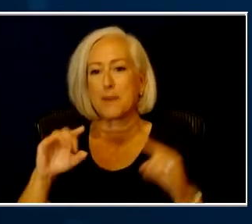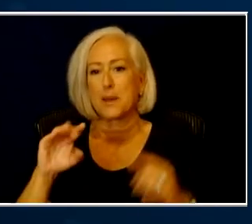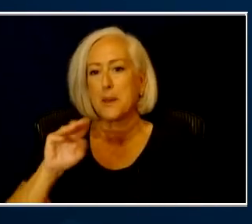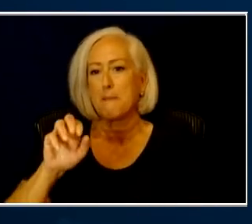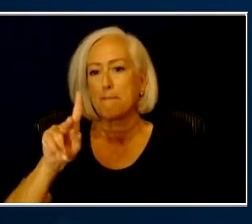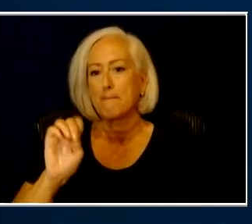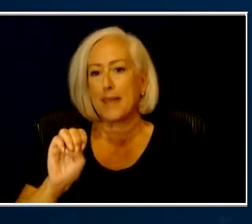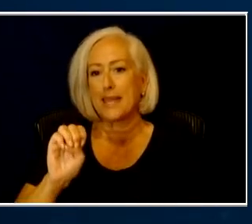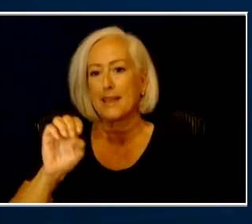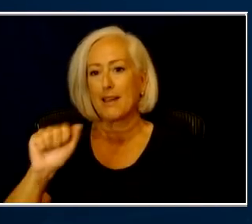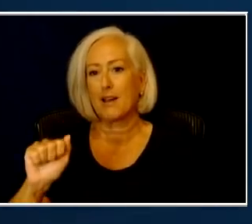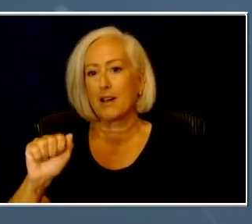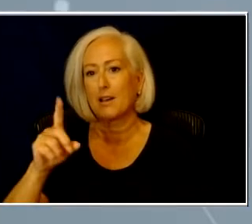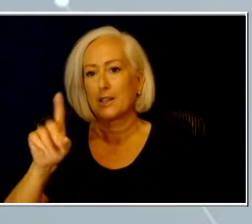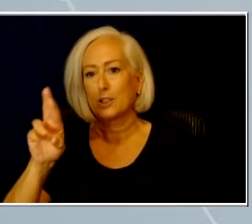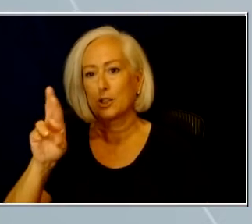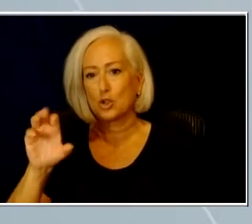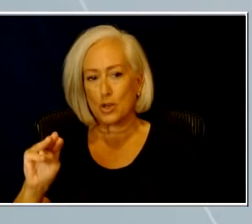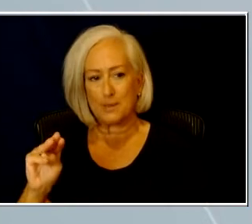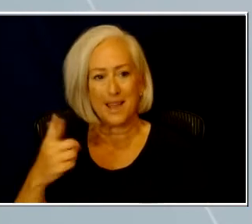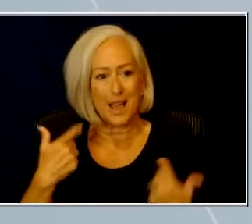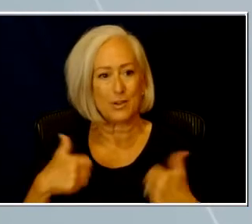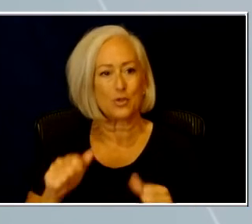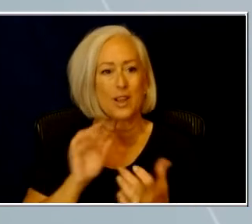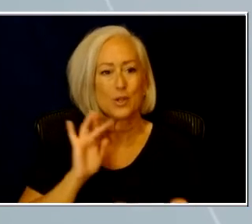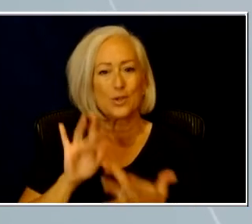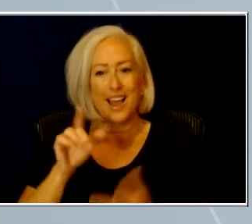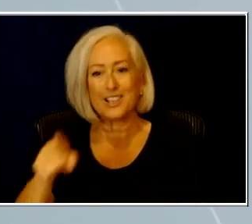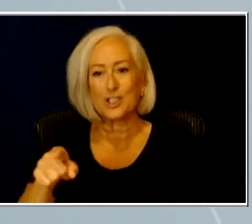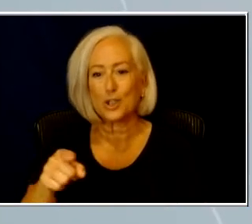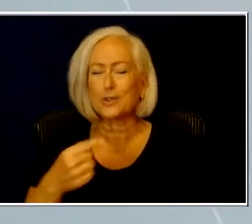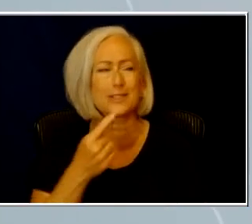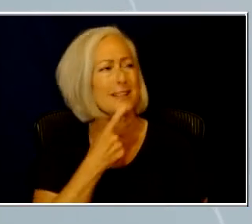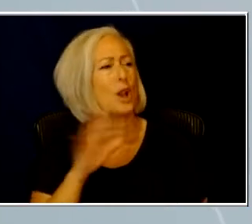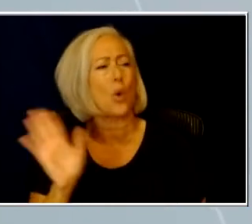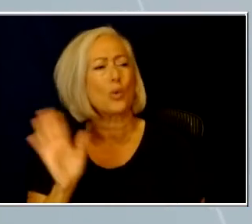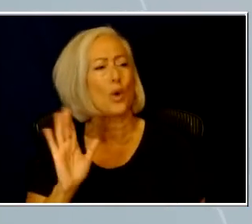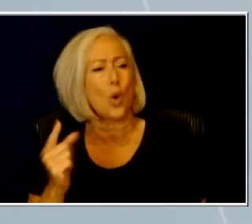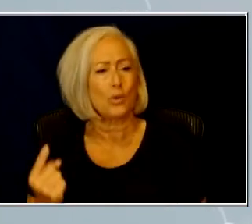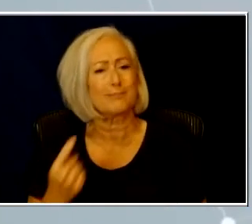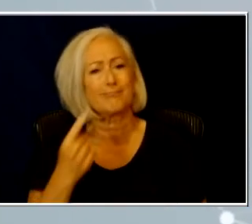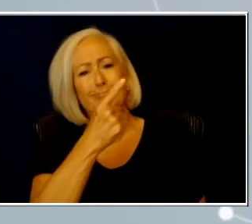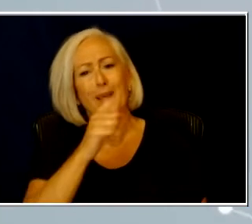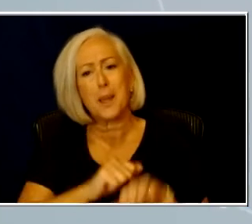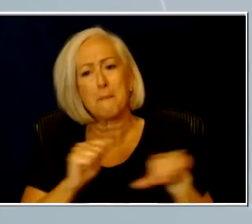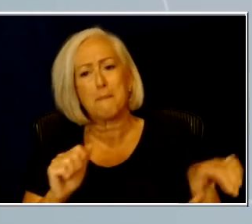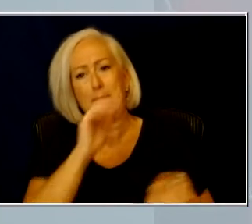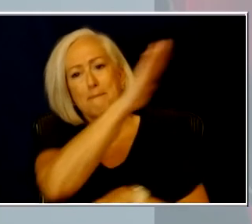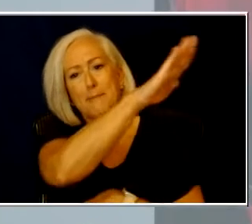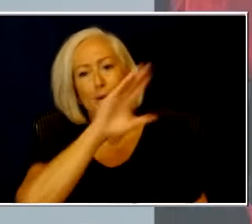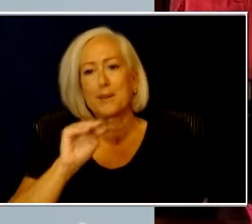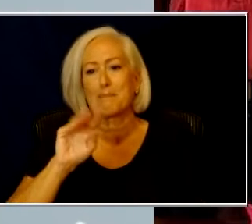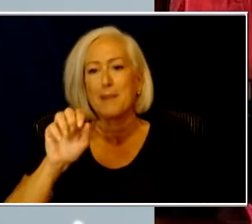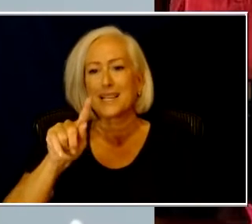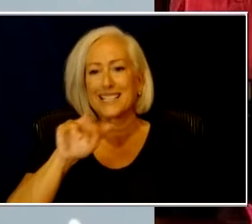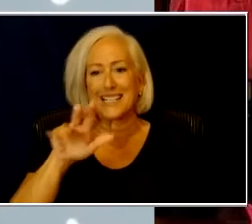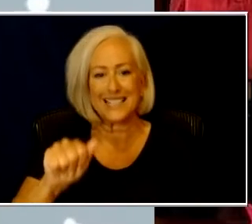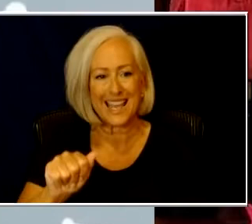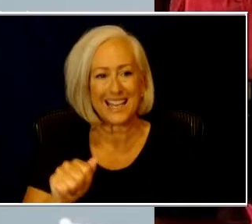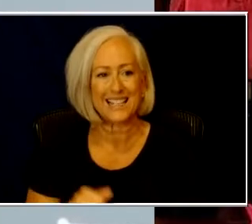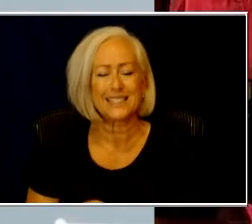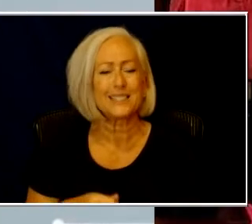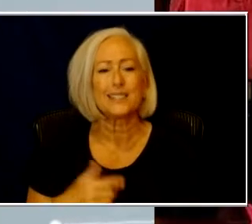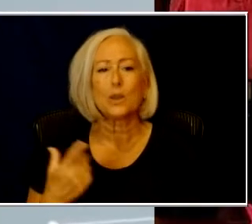she's up in the mountains of Montana, and she's unreachable. So tell us what you were doing up there. Yes, Camp Make a Dream is a